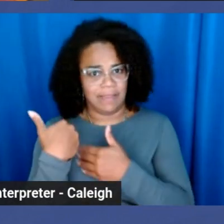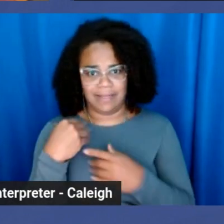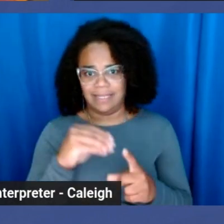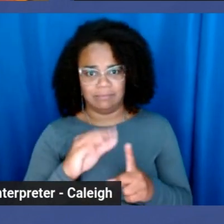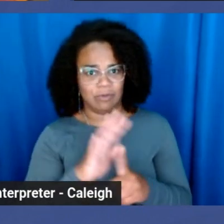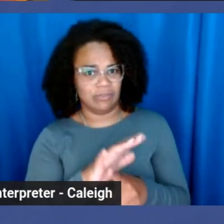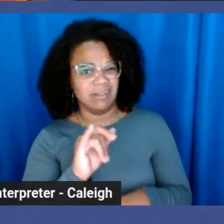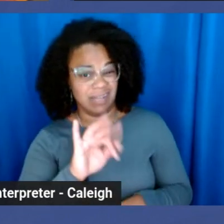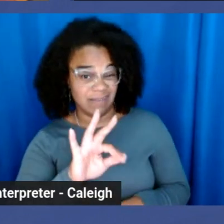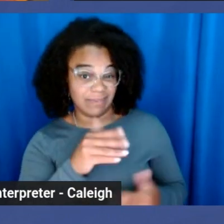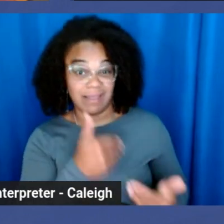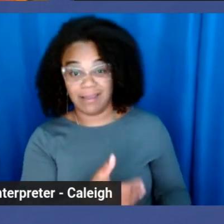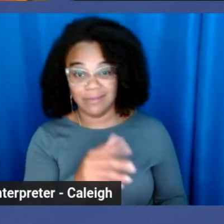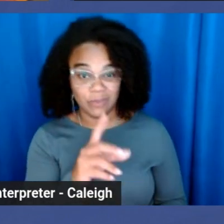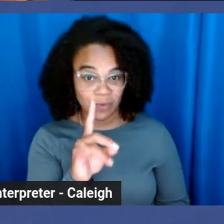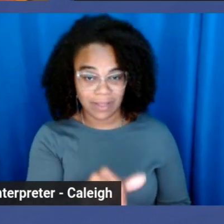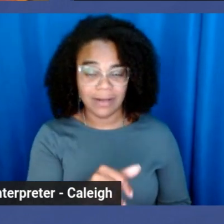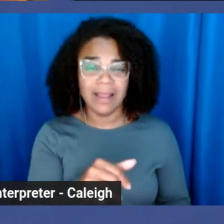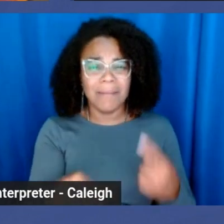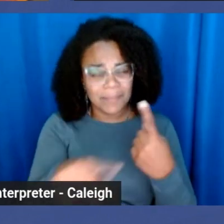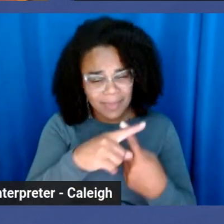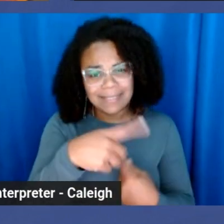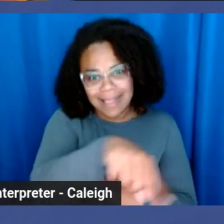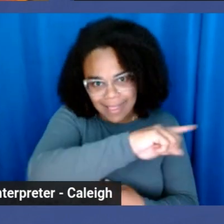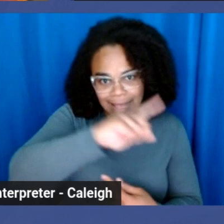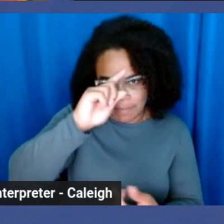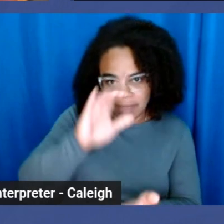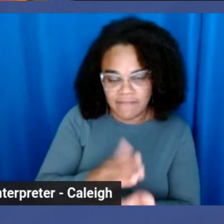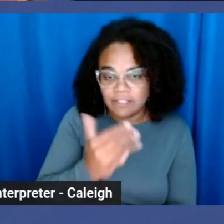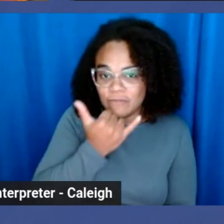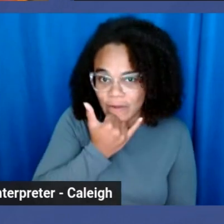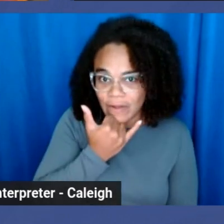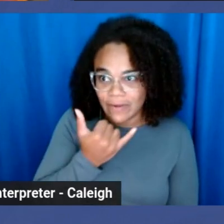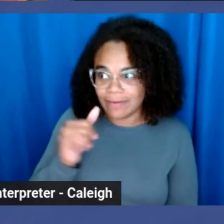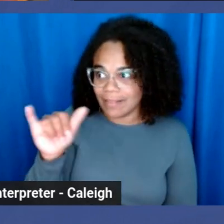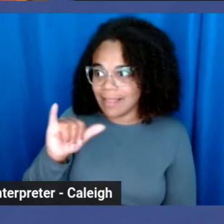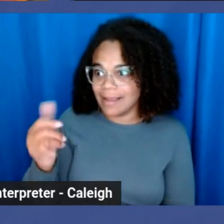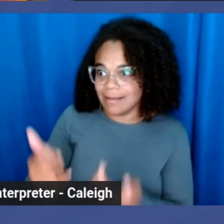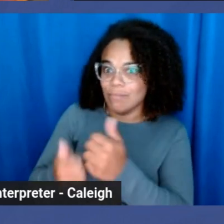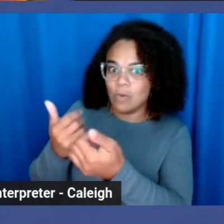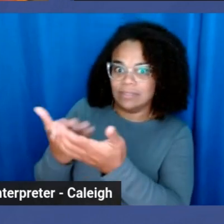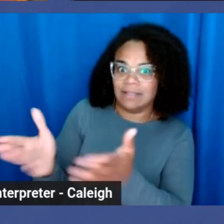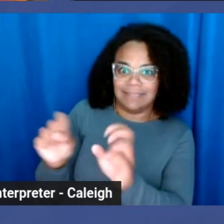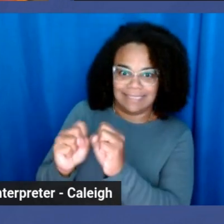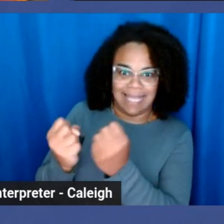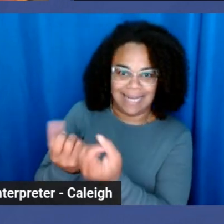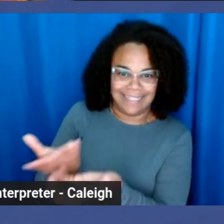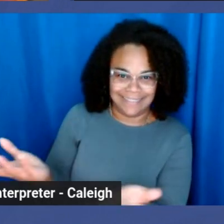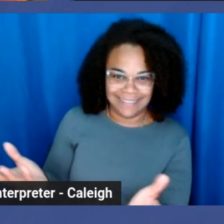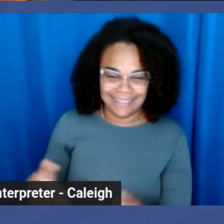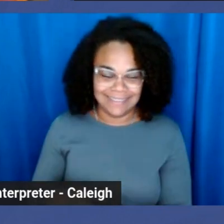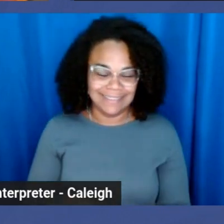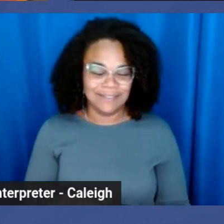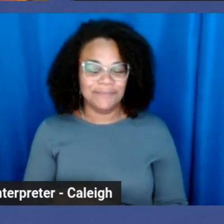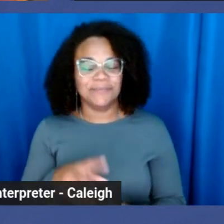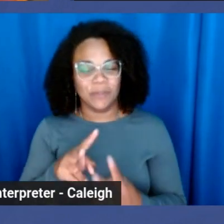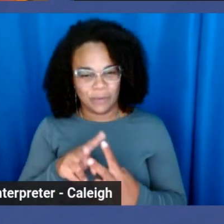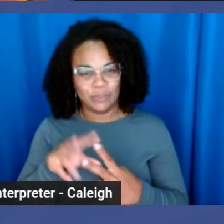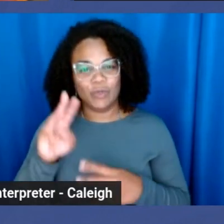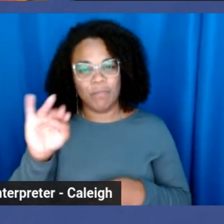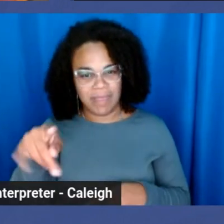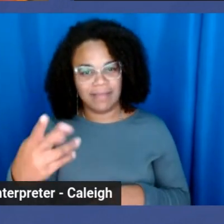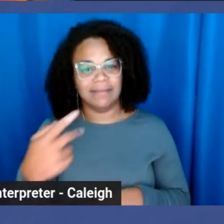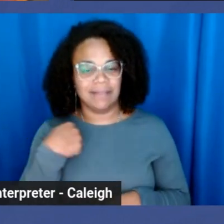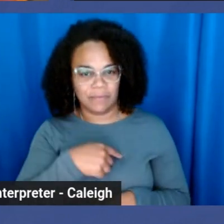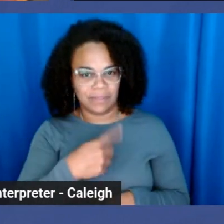so. And they believe it's simply wrong, like the rest of society at large. So those are two myths that we commonly see